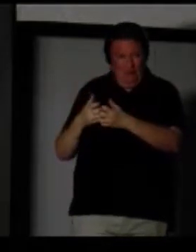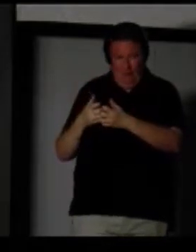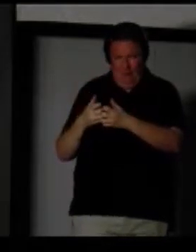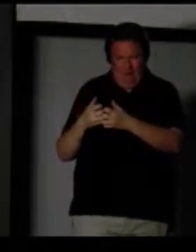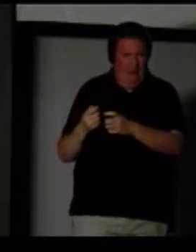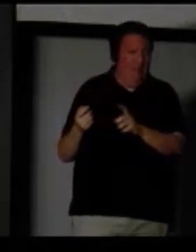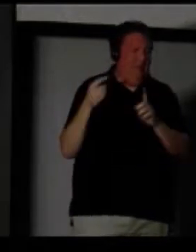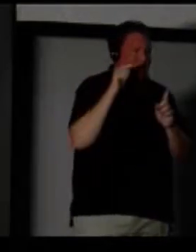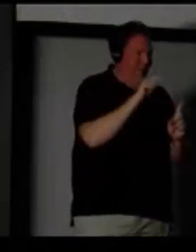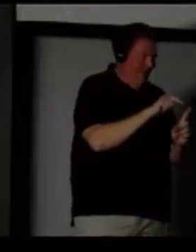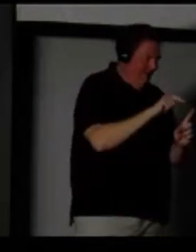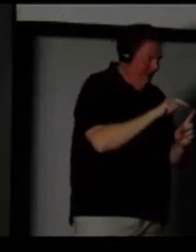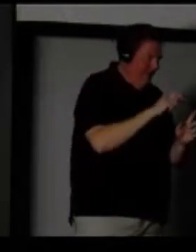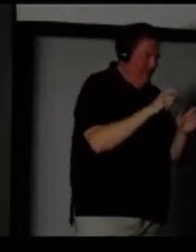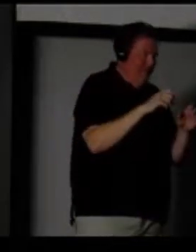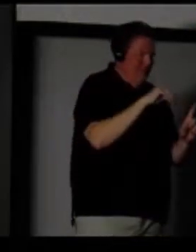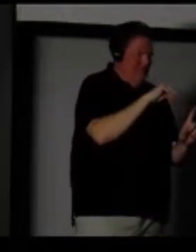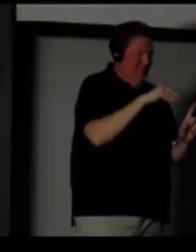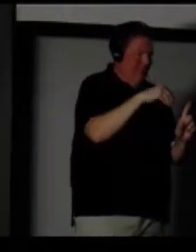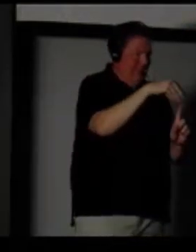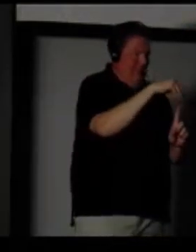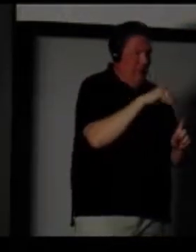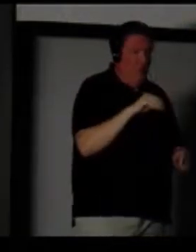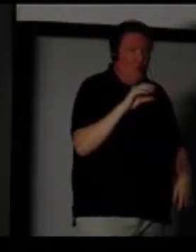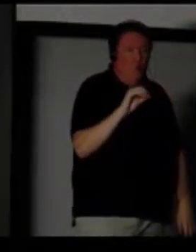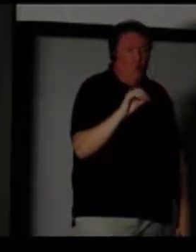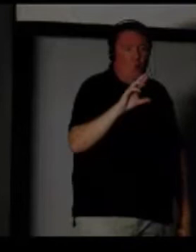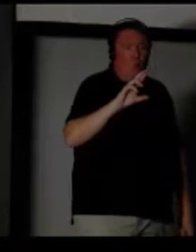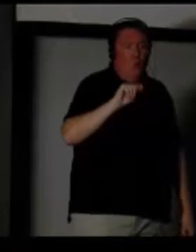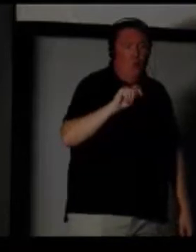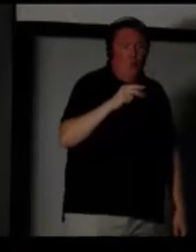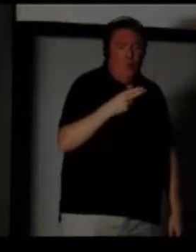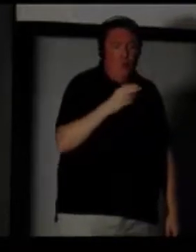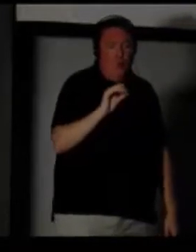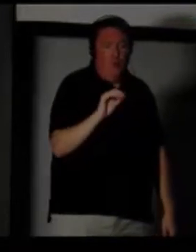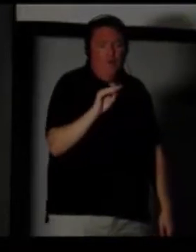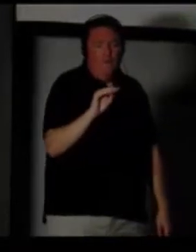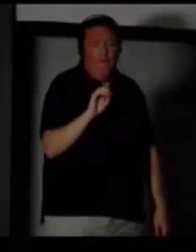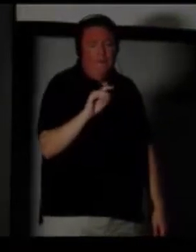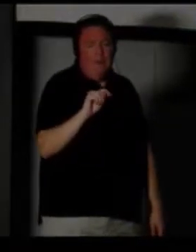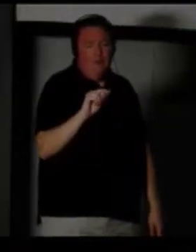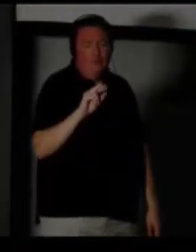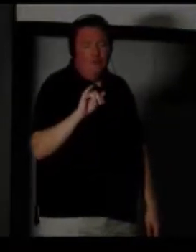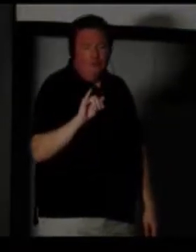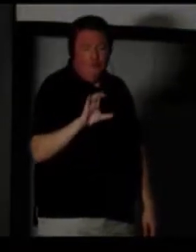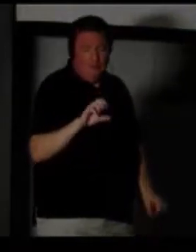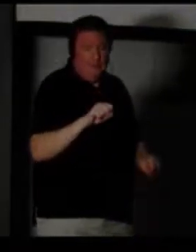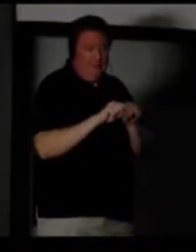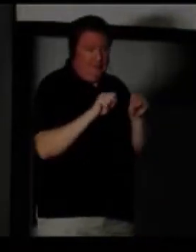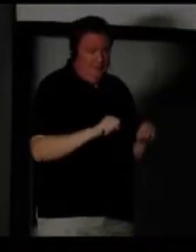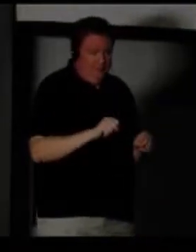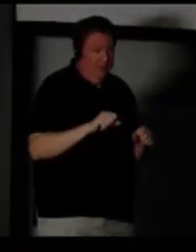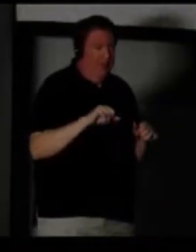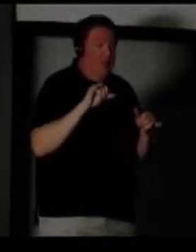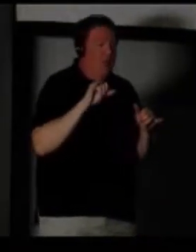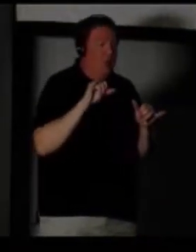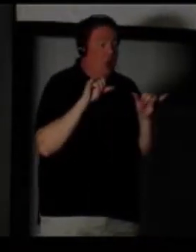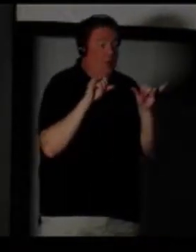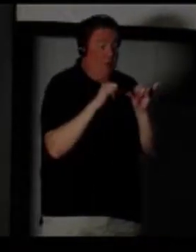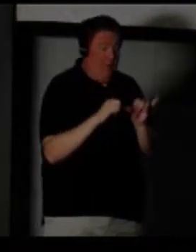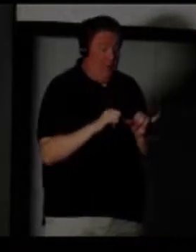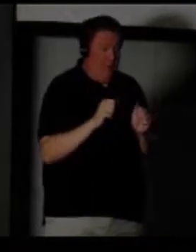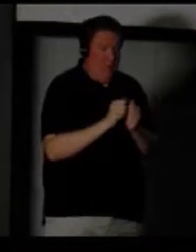pointing machine and the scans are orthometric systems, measuring with precision. Just